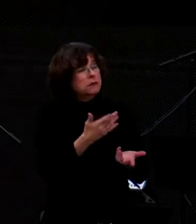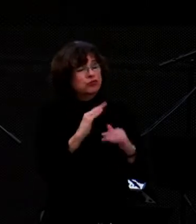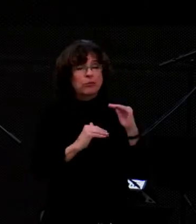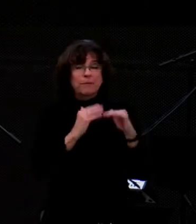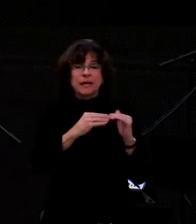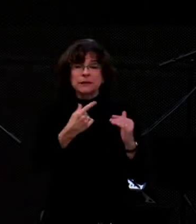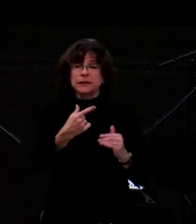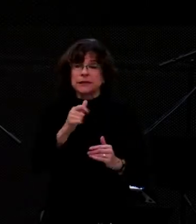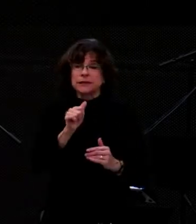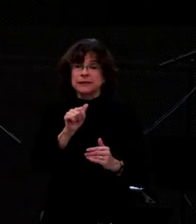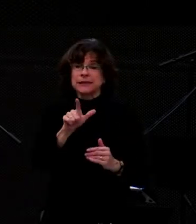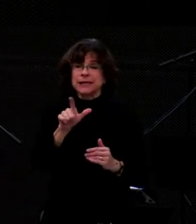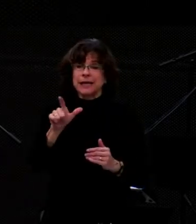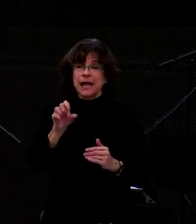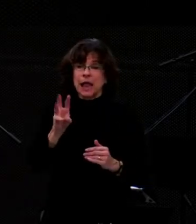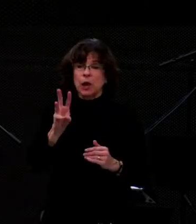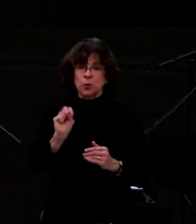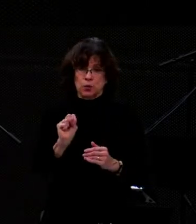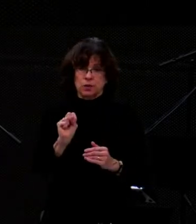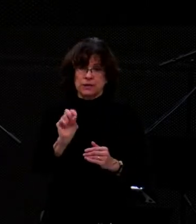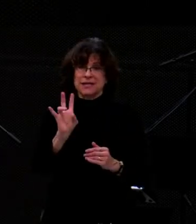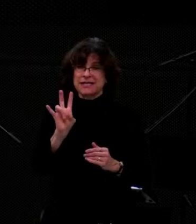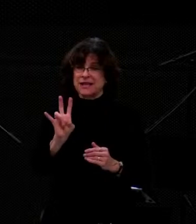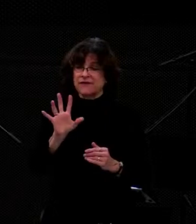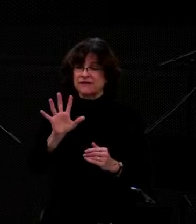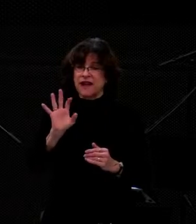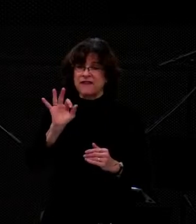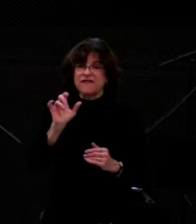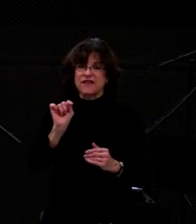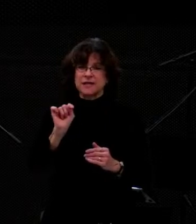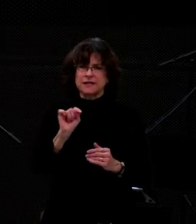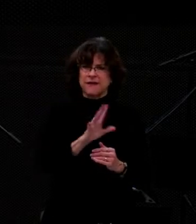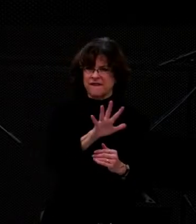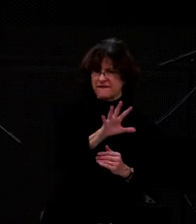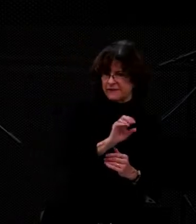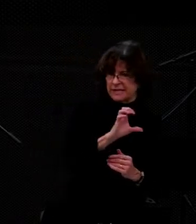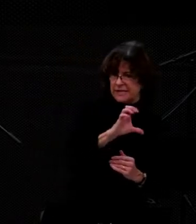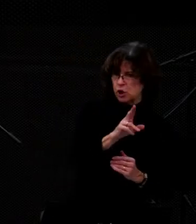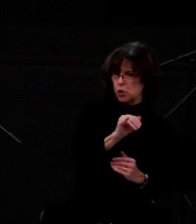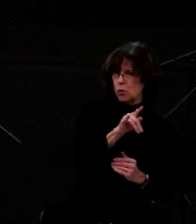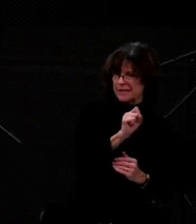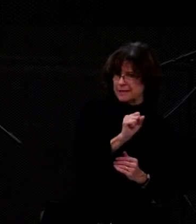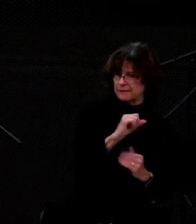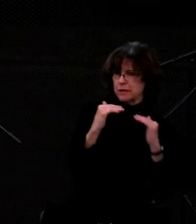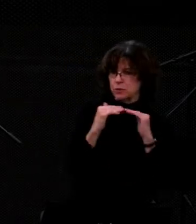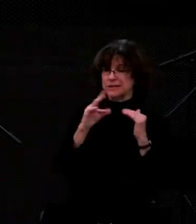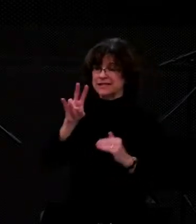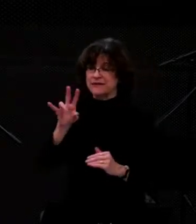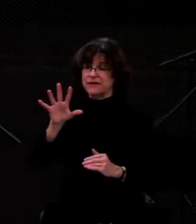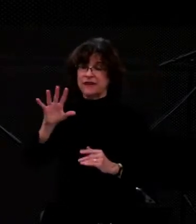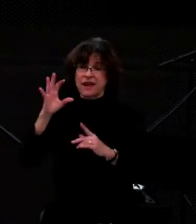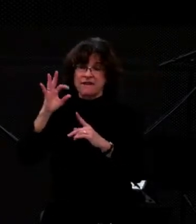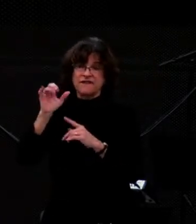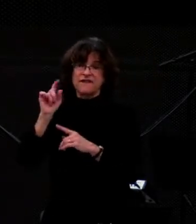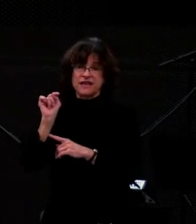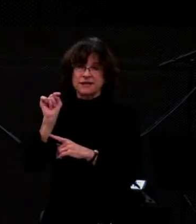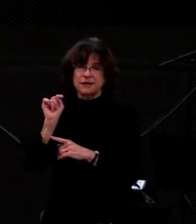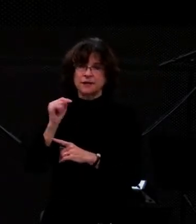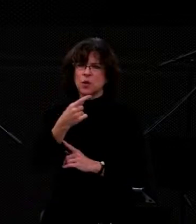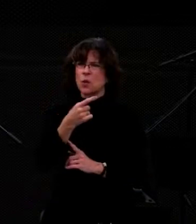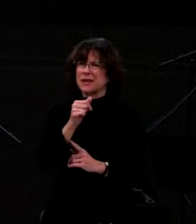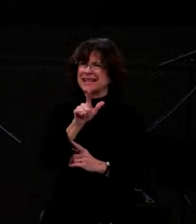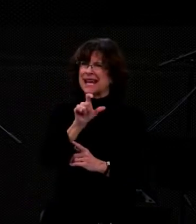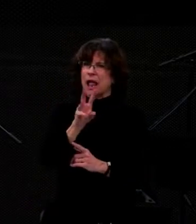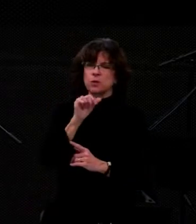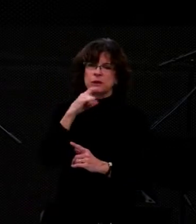gallows 75 feet high?" That's what 50 cubits is in our measurements. And when the Bible translates it gallows, they didn't